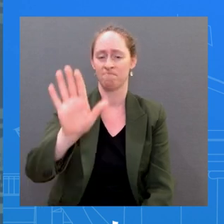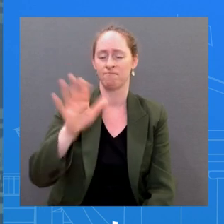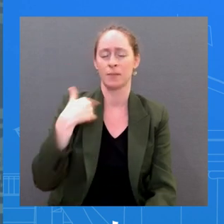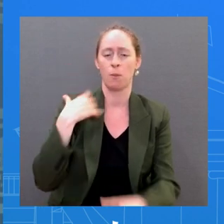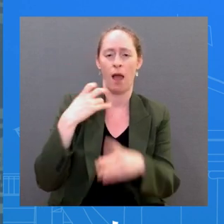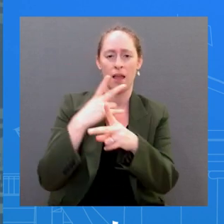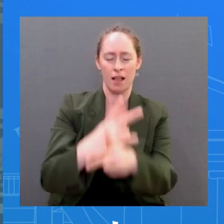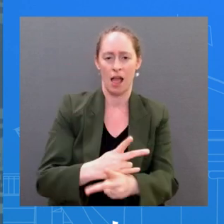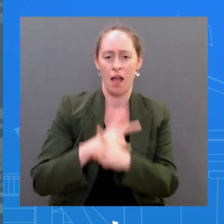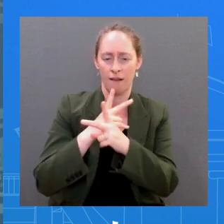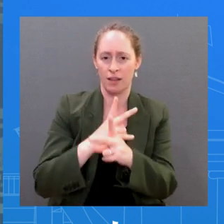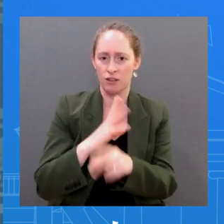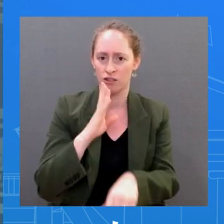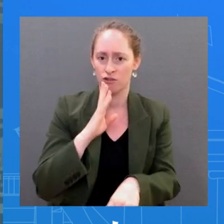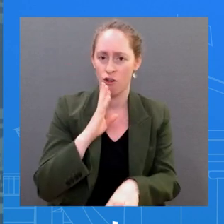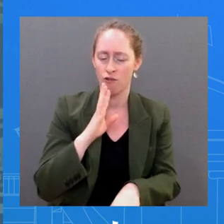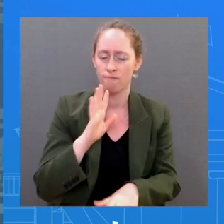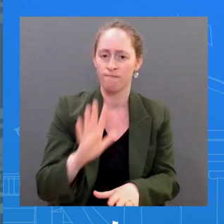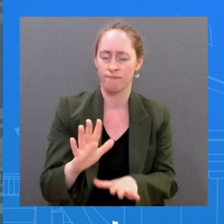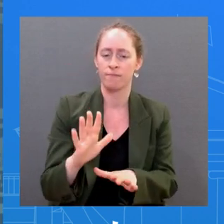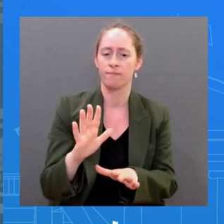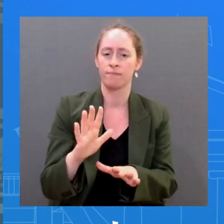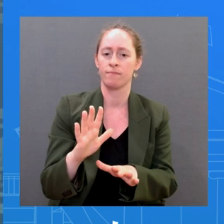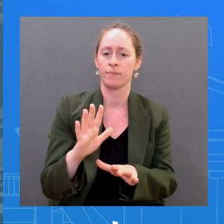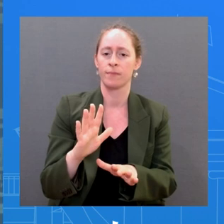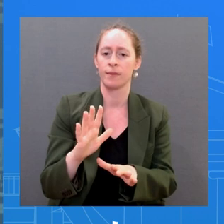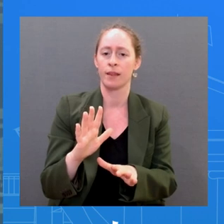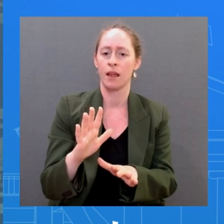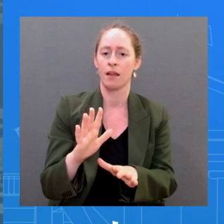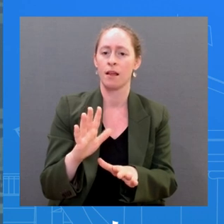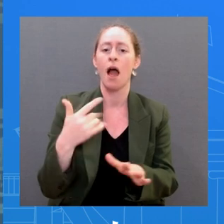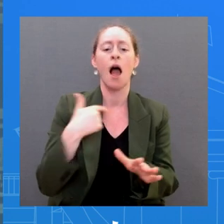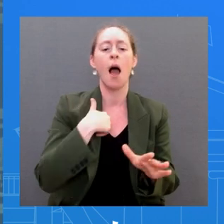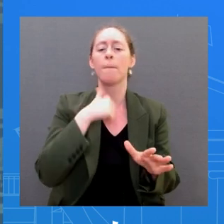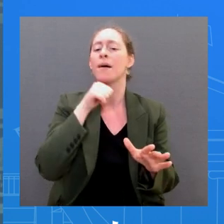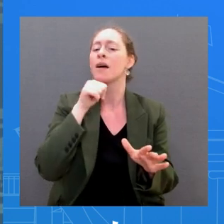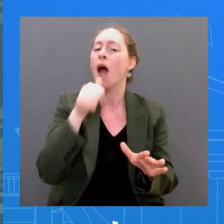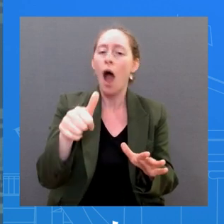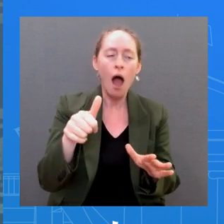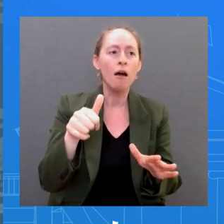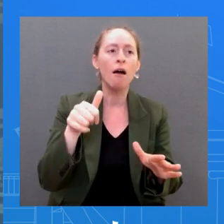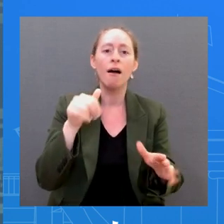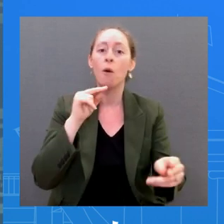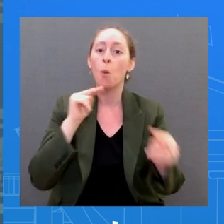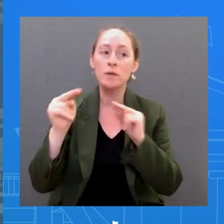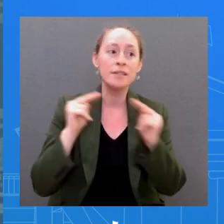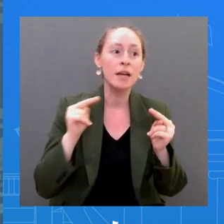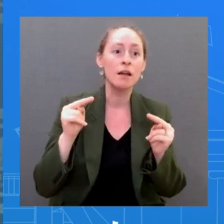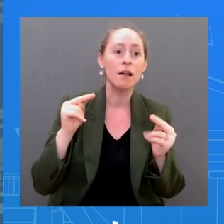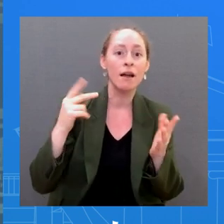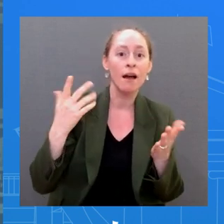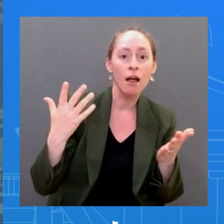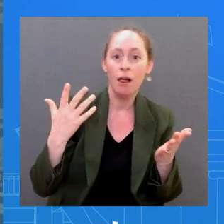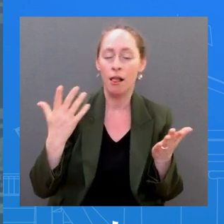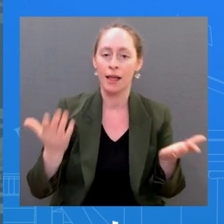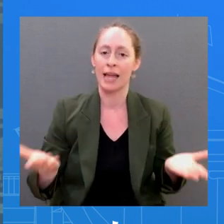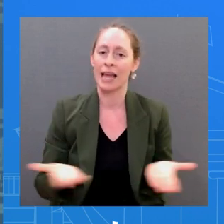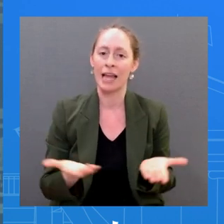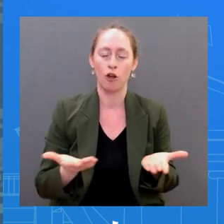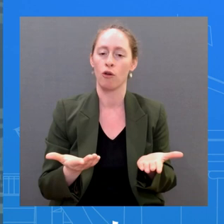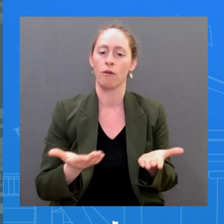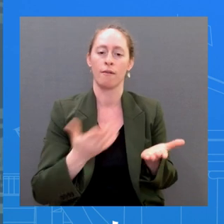we're not going to negotiate from here, right? We are going to allow, we're going to give them the space